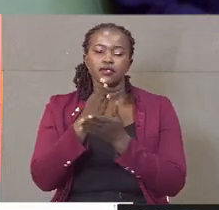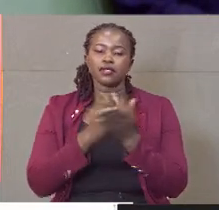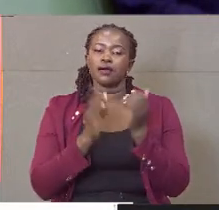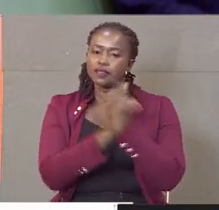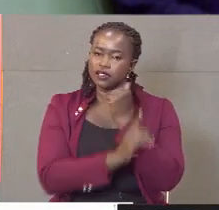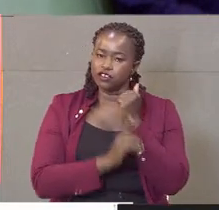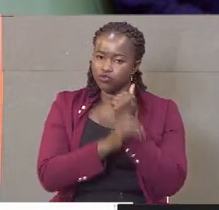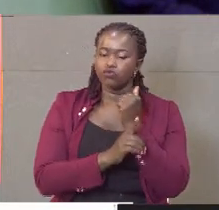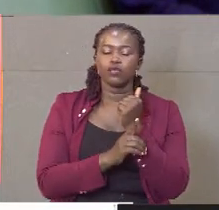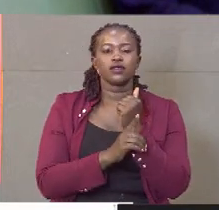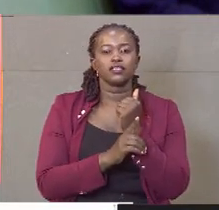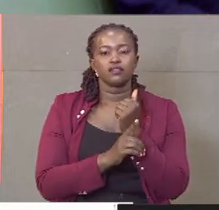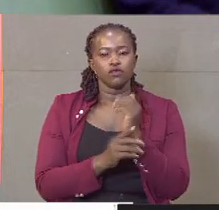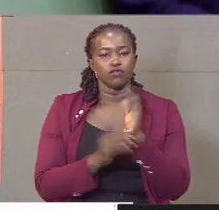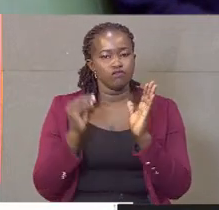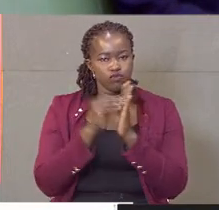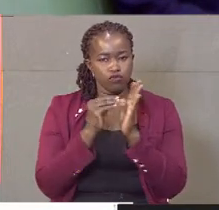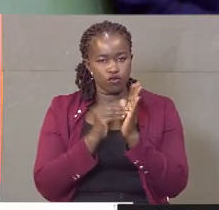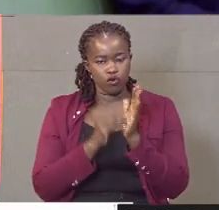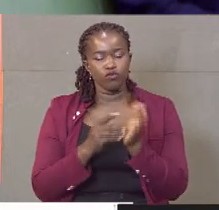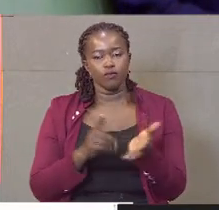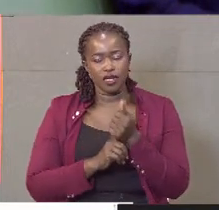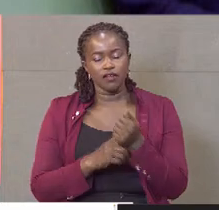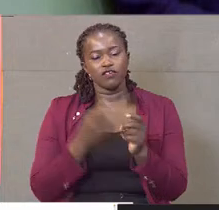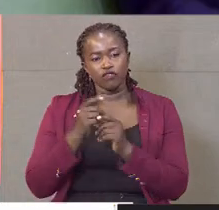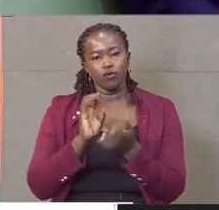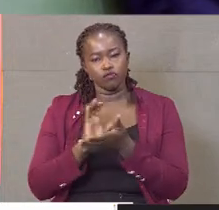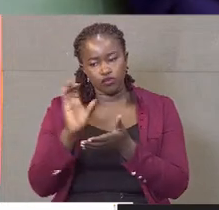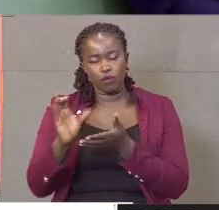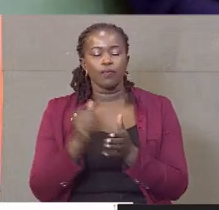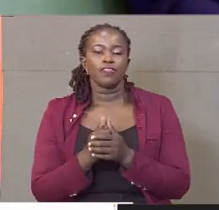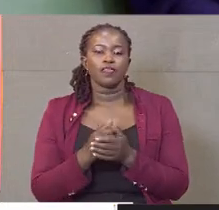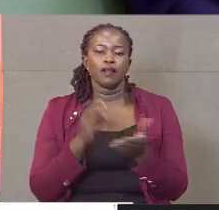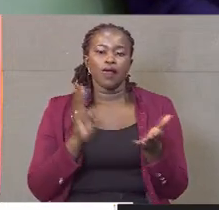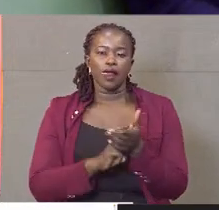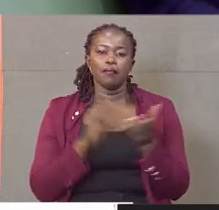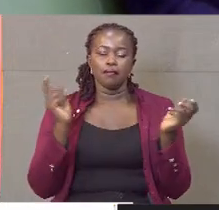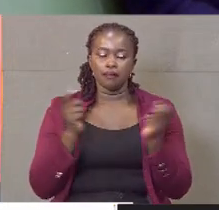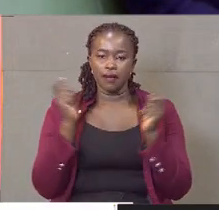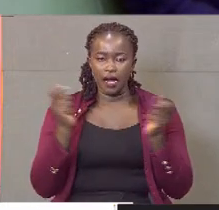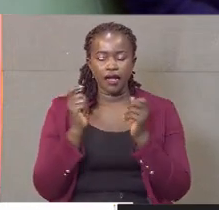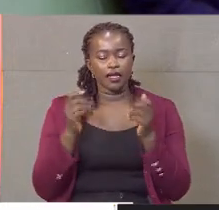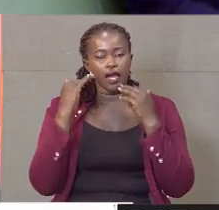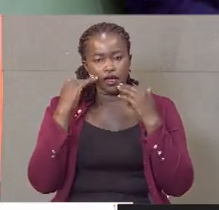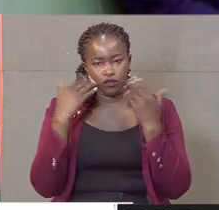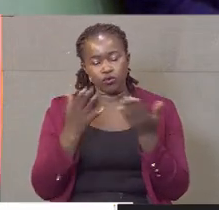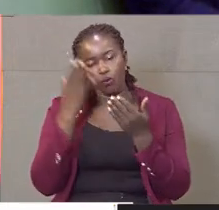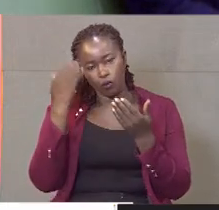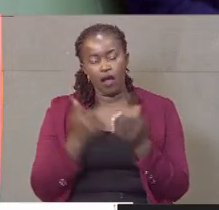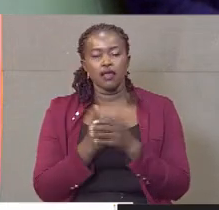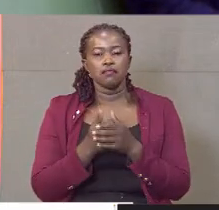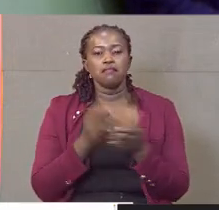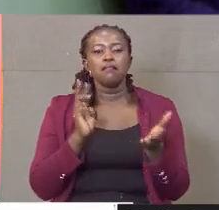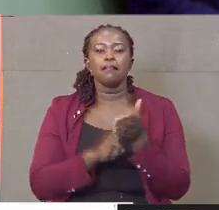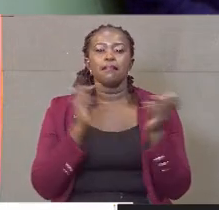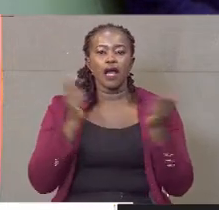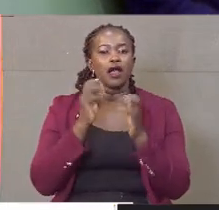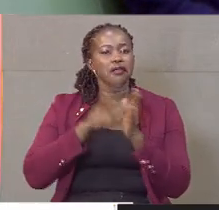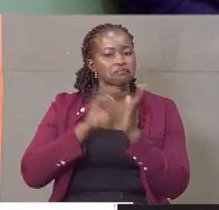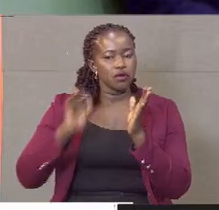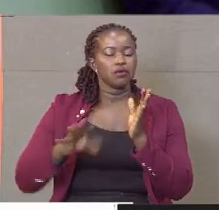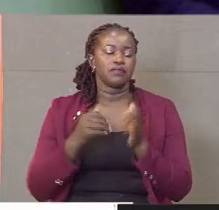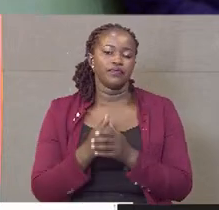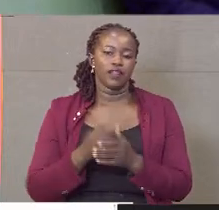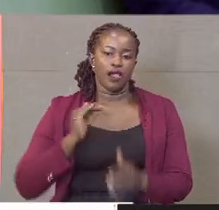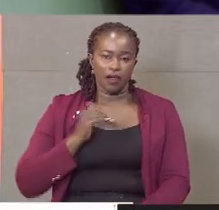captured to benefit from that allocation, and Mbale has been, I don't know why, deliberately left out.